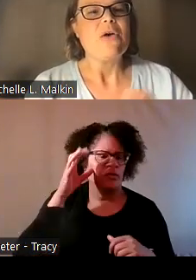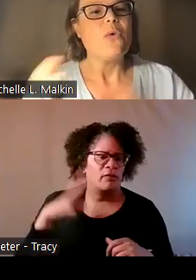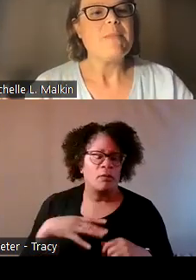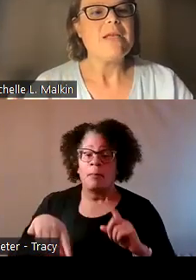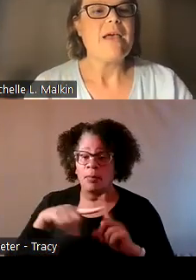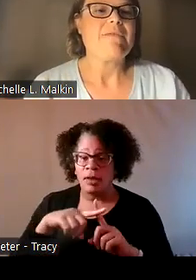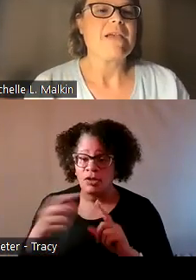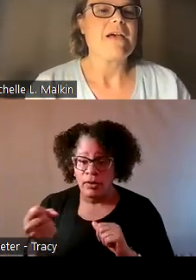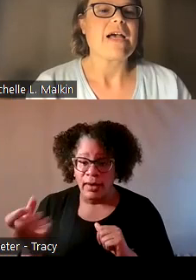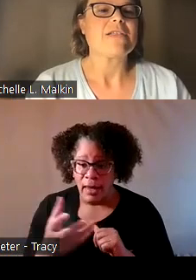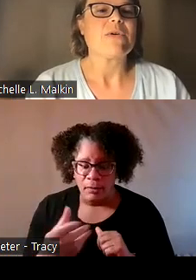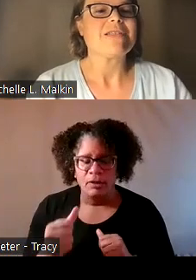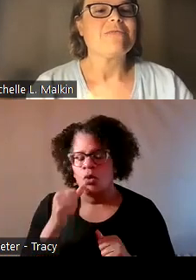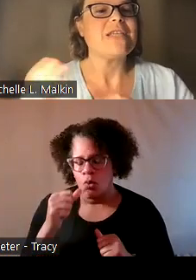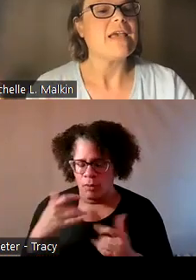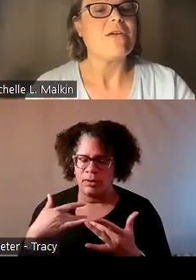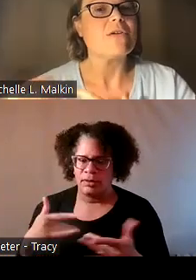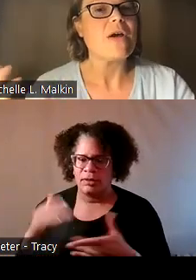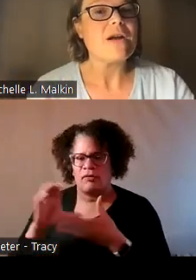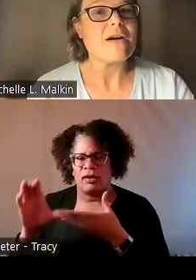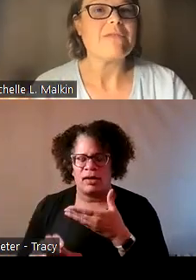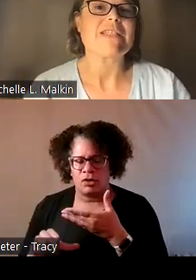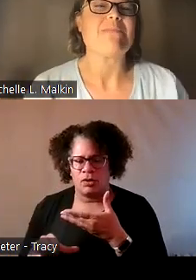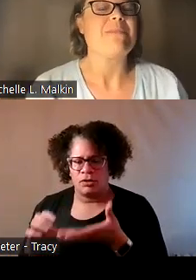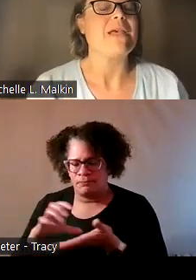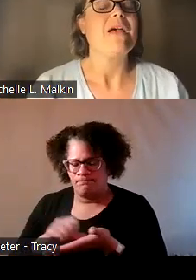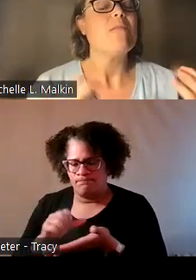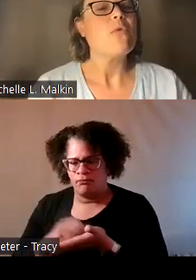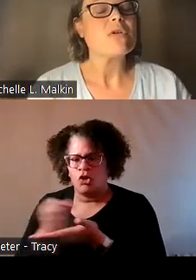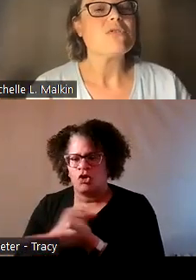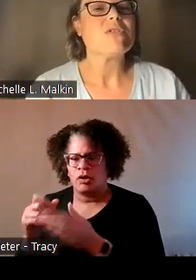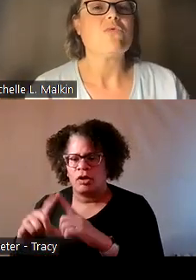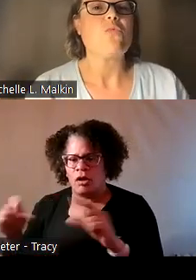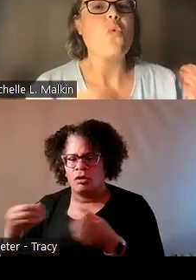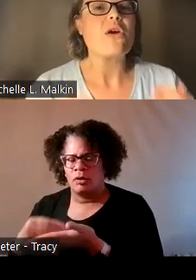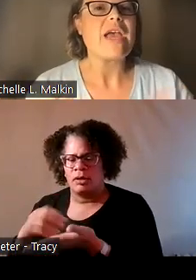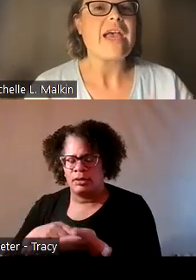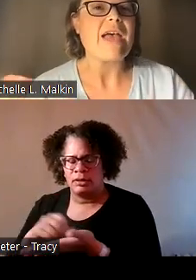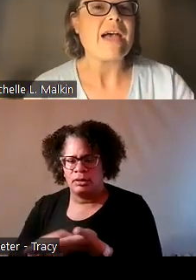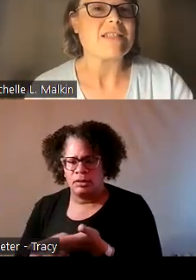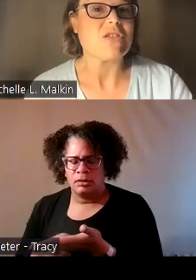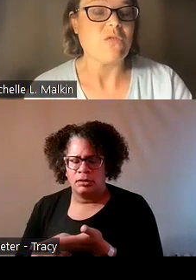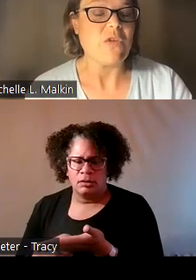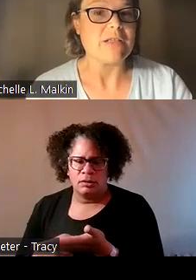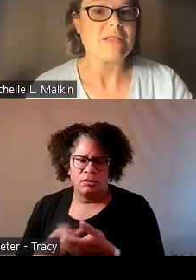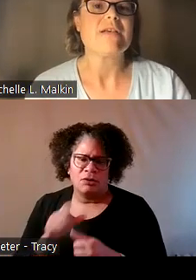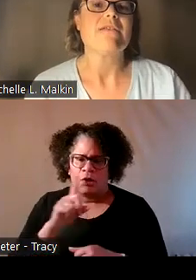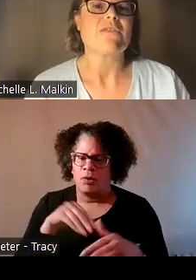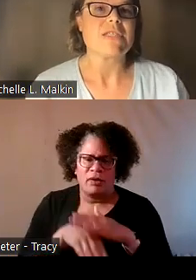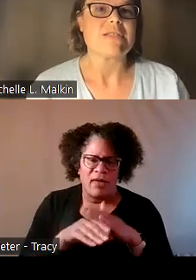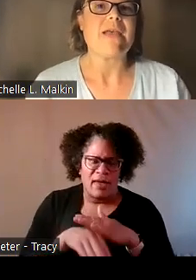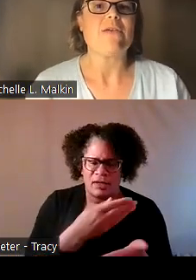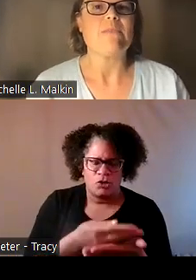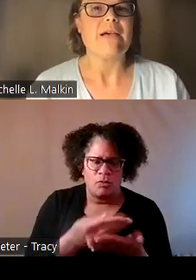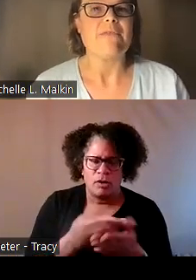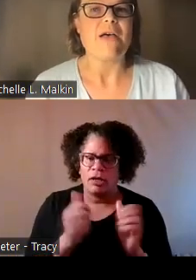And women having a consequence of taking out credit card advance may be more due to where they have access to funds